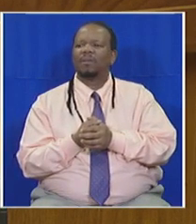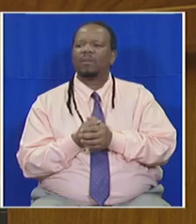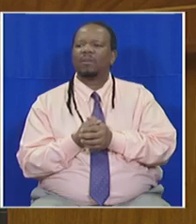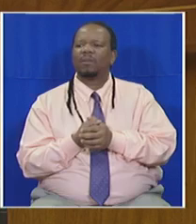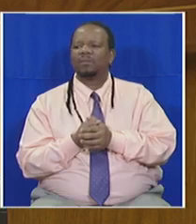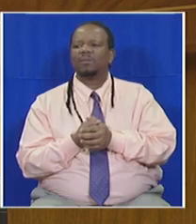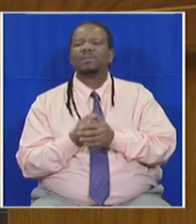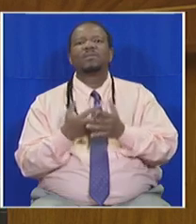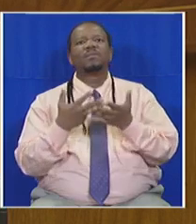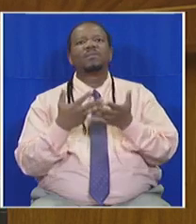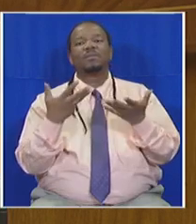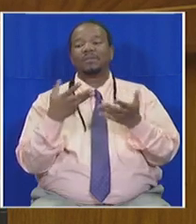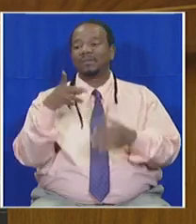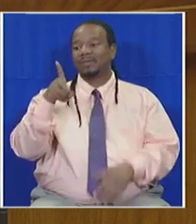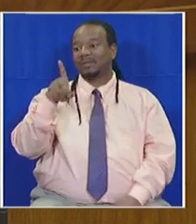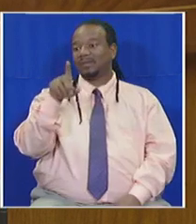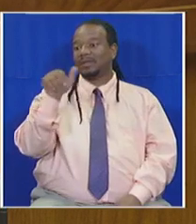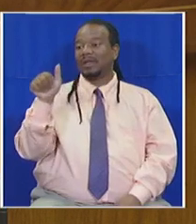the member of the DA,